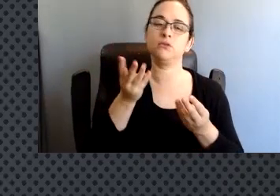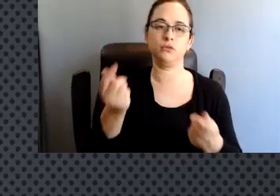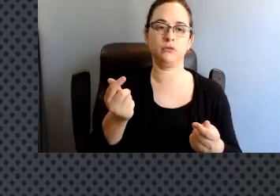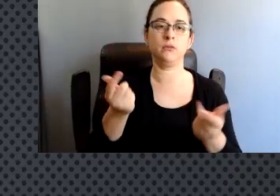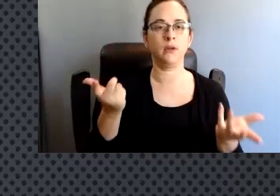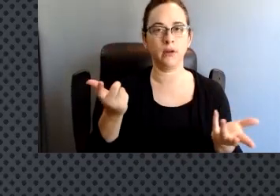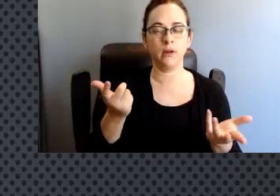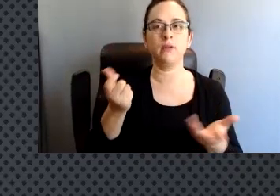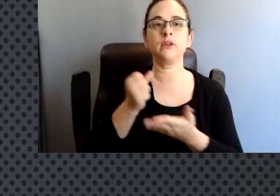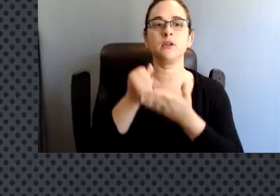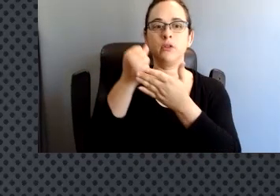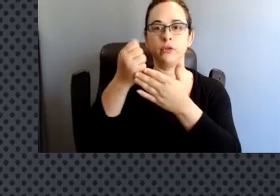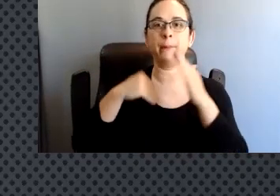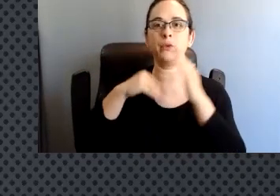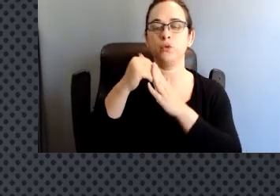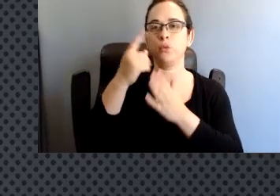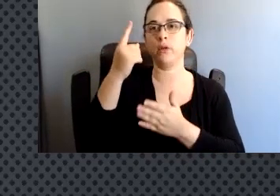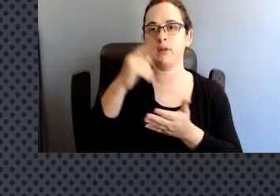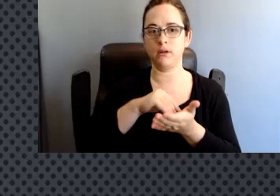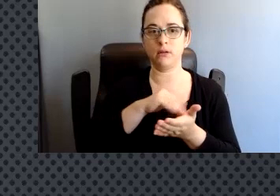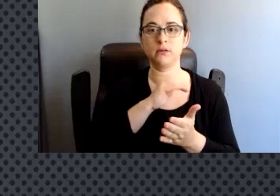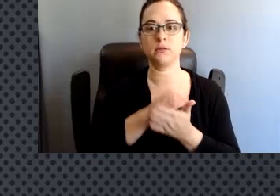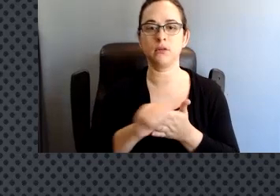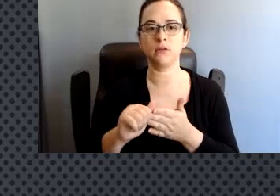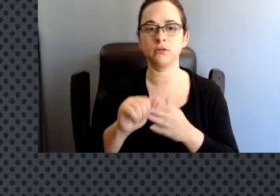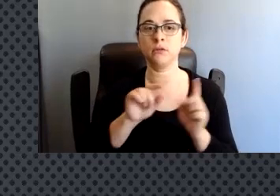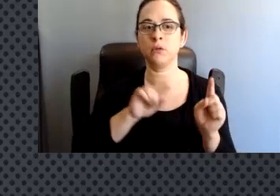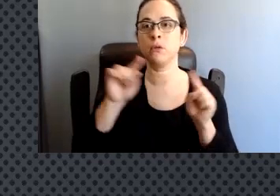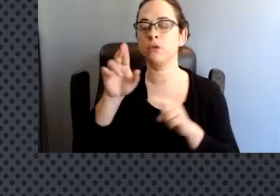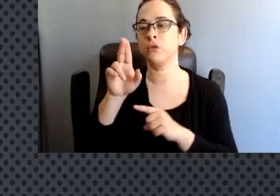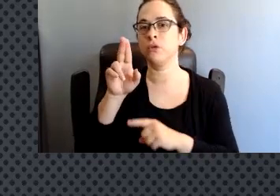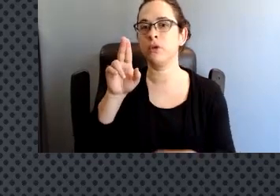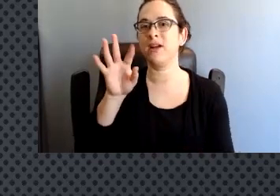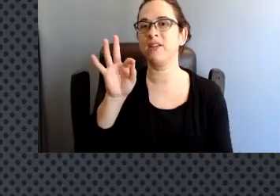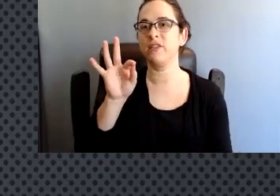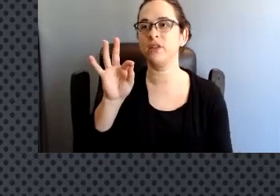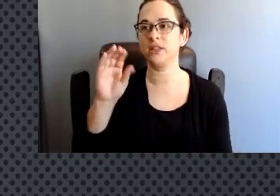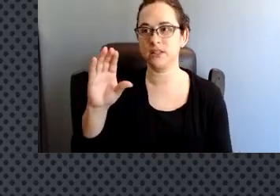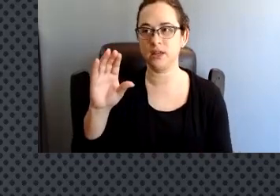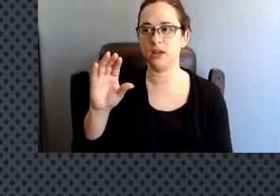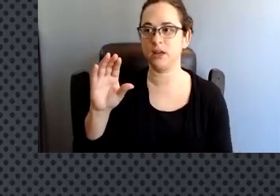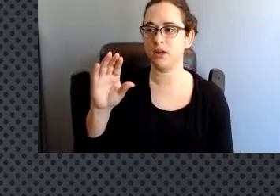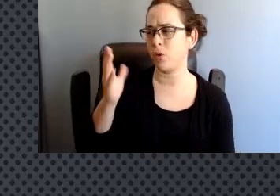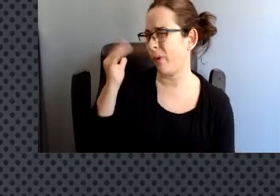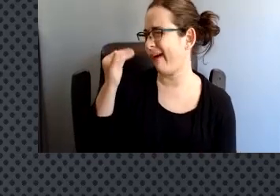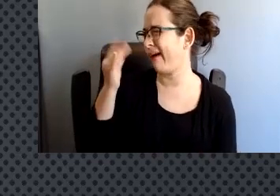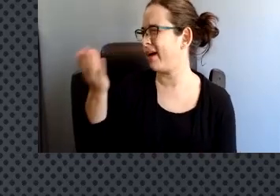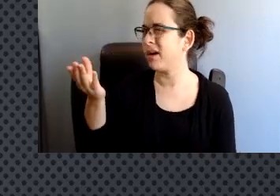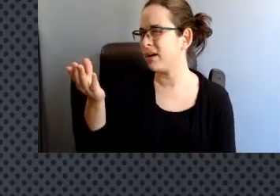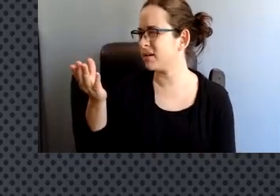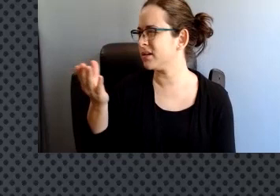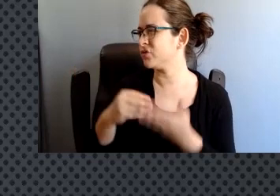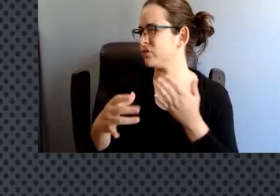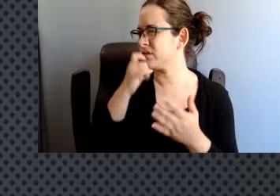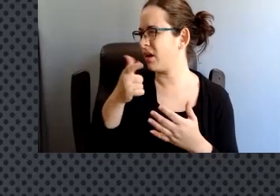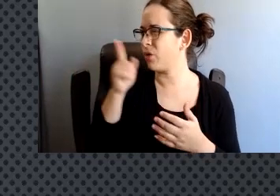We do campus visits. We went to USC, and a lot of people were like, well, why USC? Our students are never going to go there. I wouldn't say